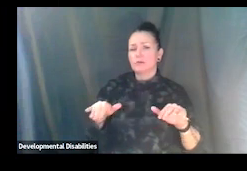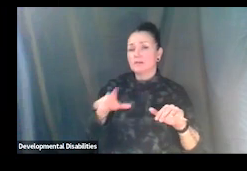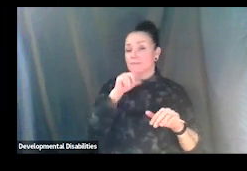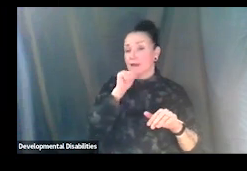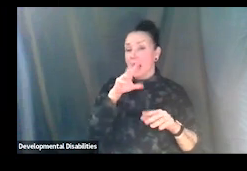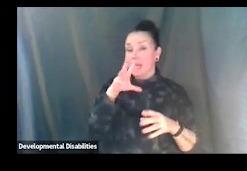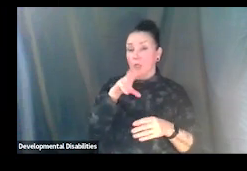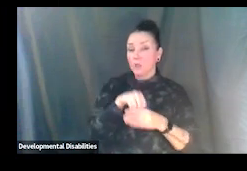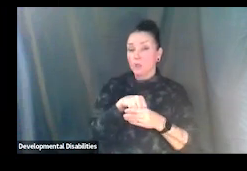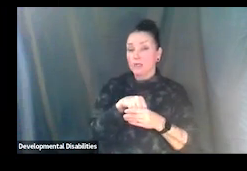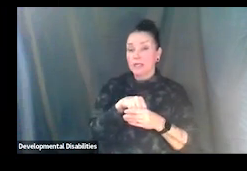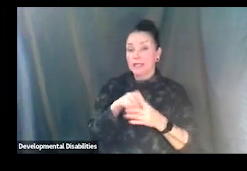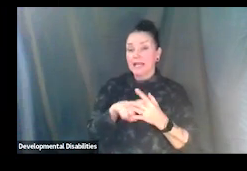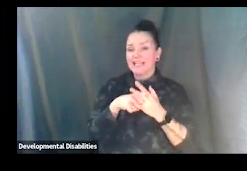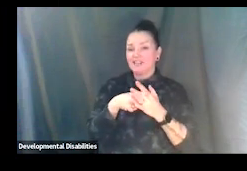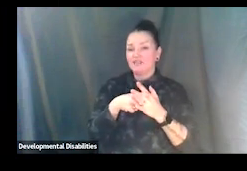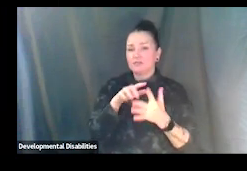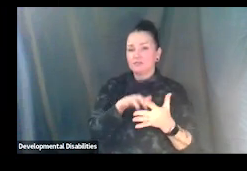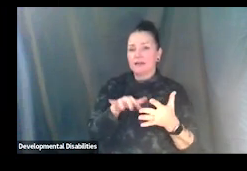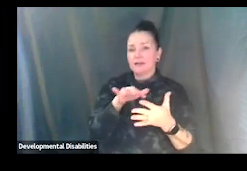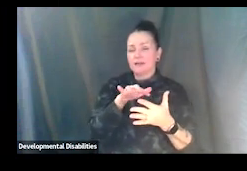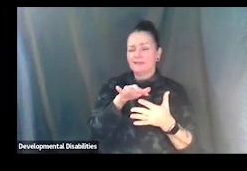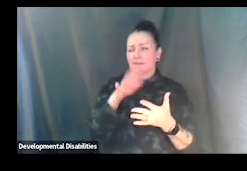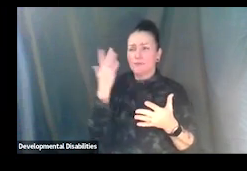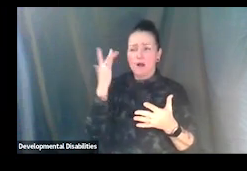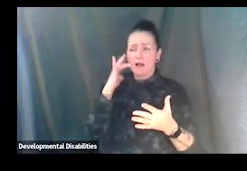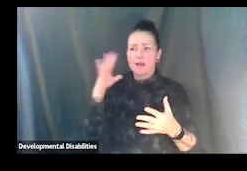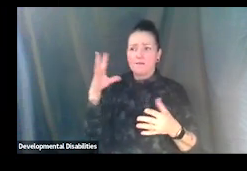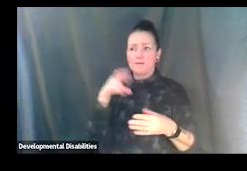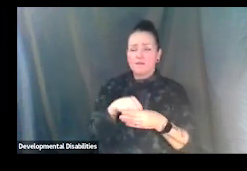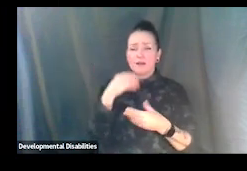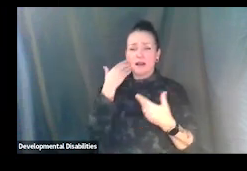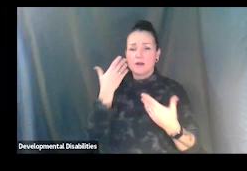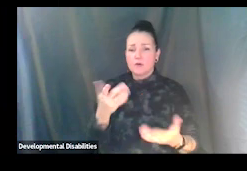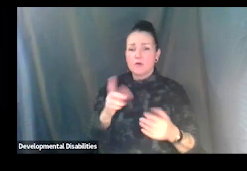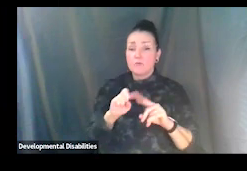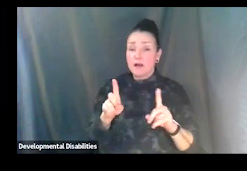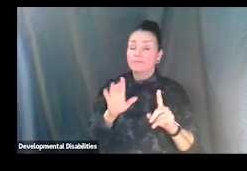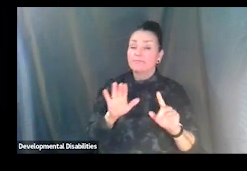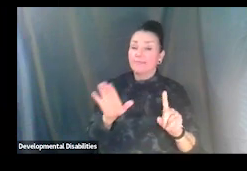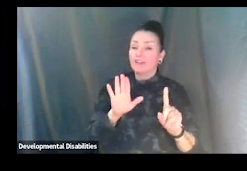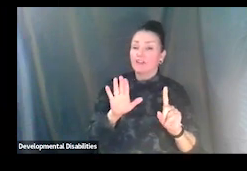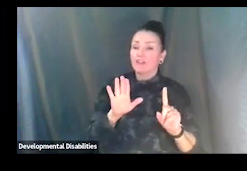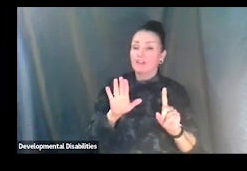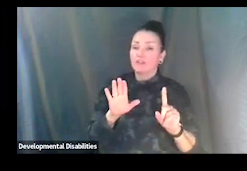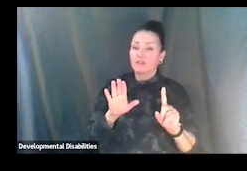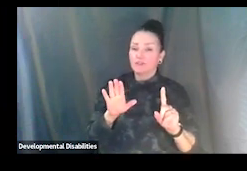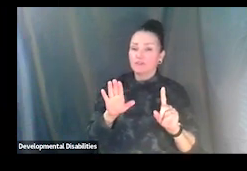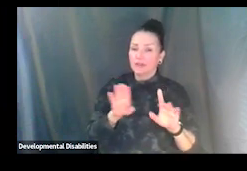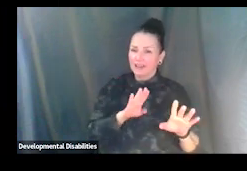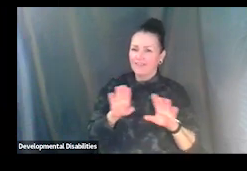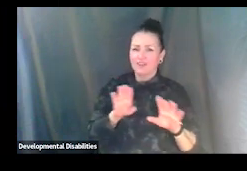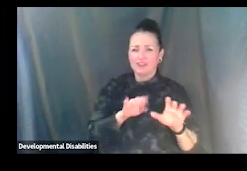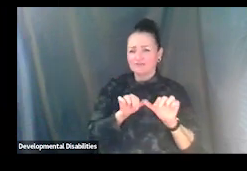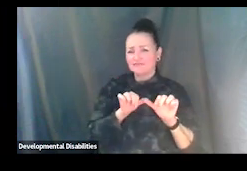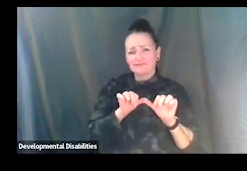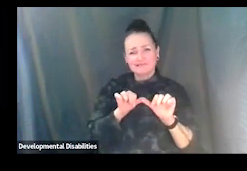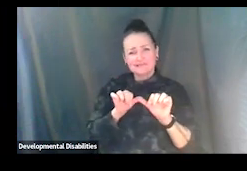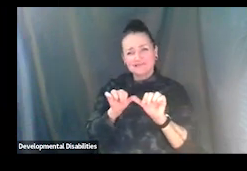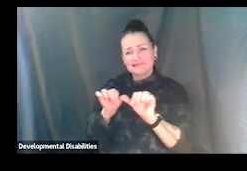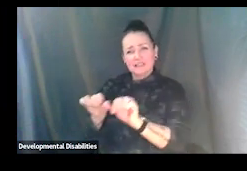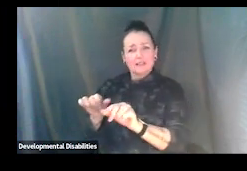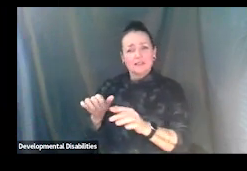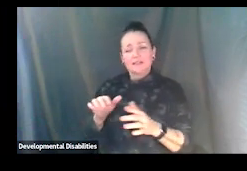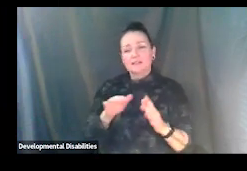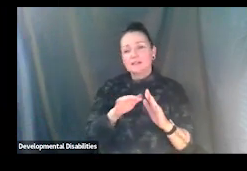improvement in aggressive behavior, and then it was sustained over the course of a year. So and these are obviously all group